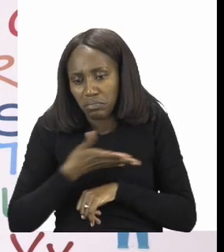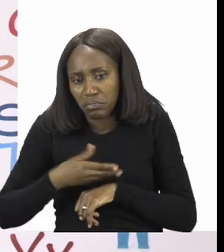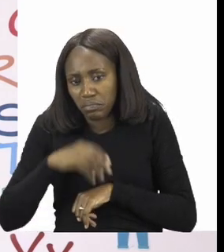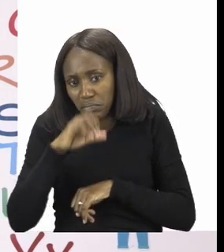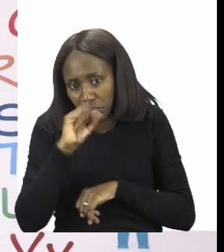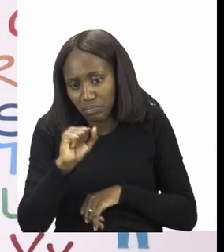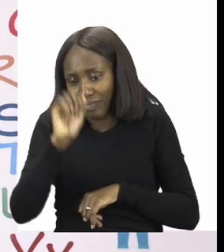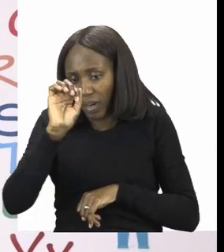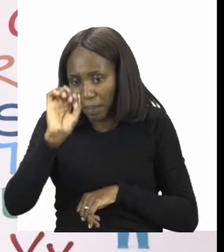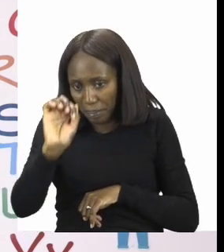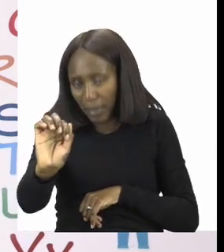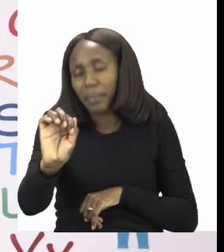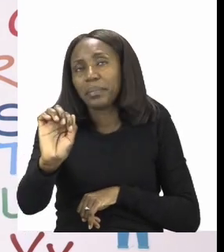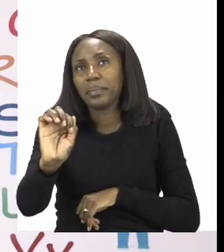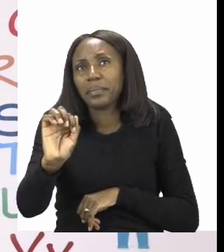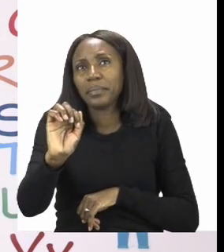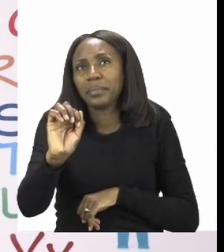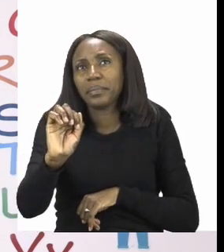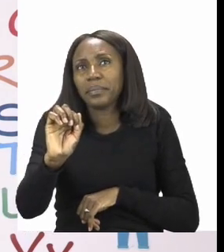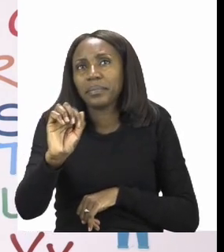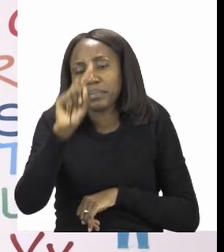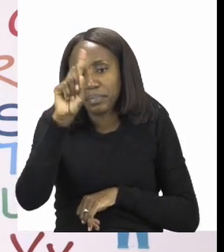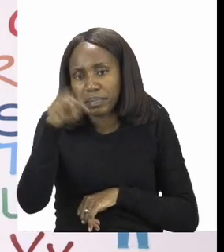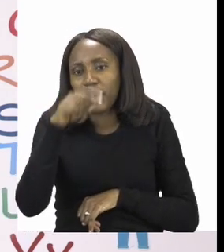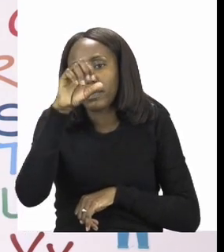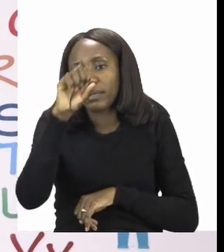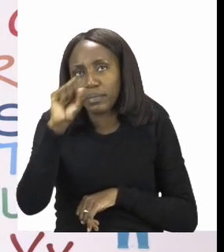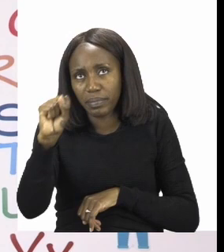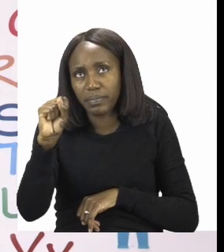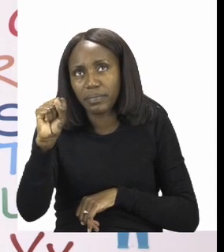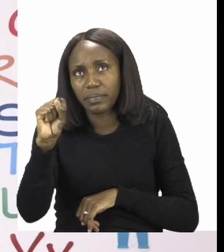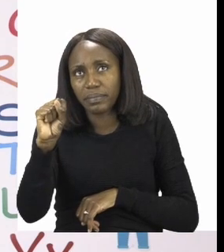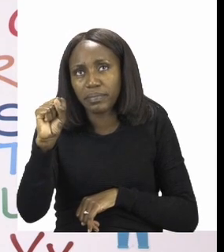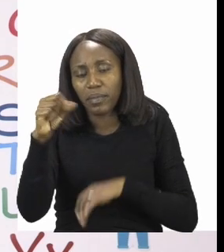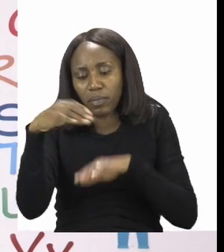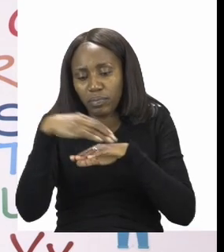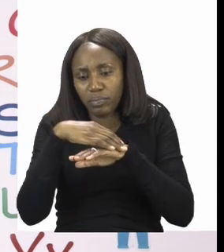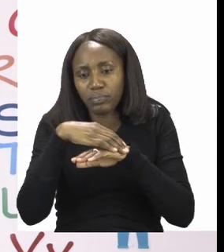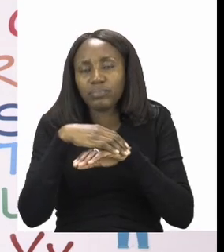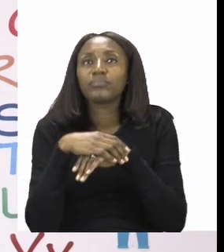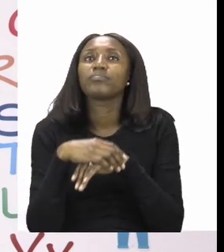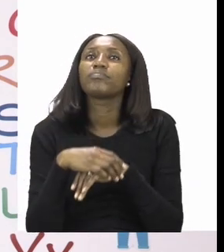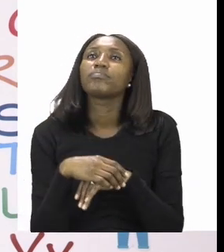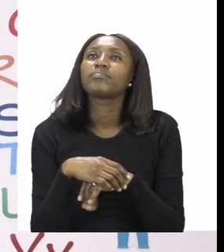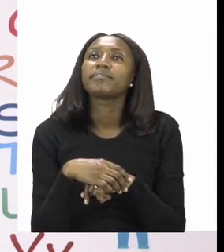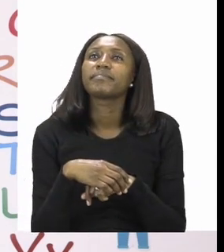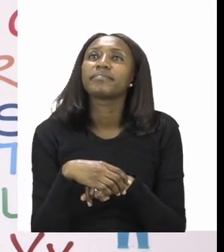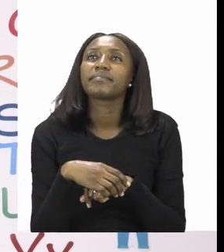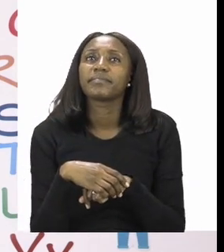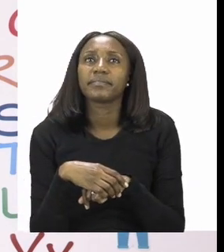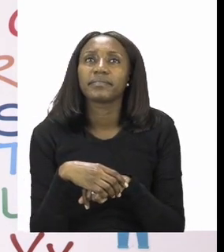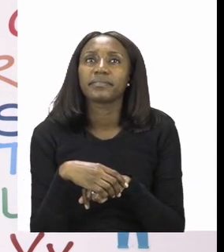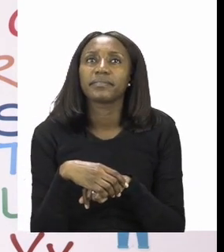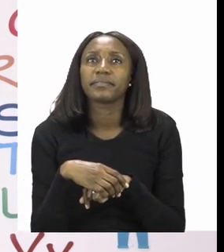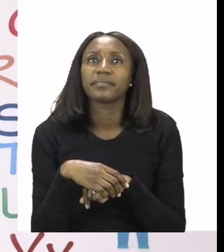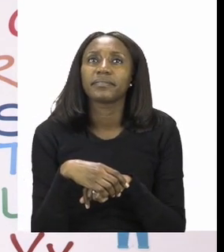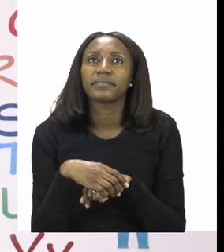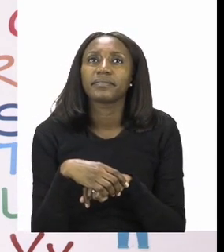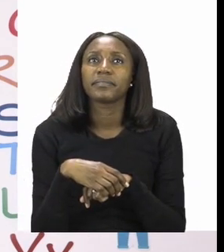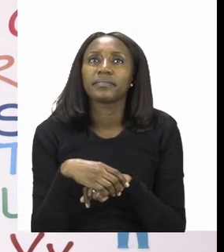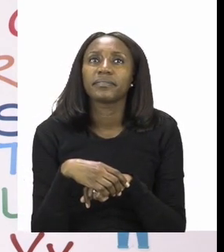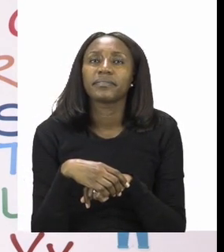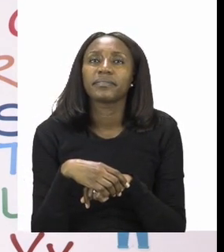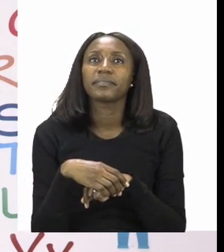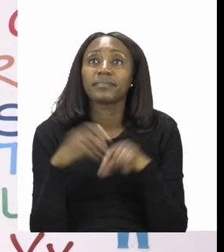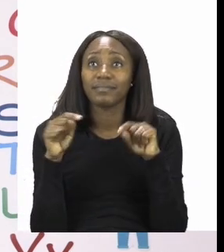said Sophie's with our apostrophe and our S, shoes. Now we